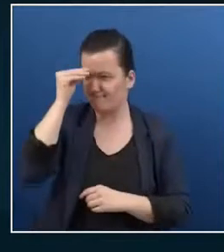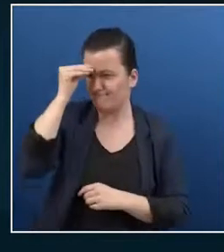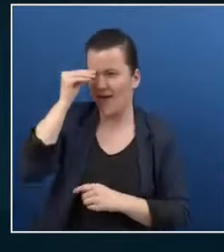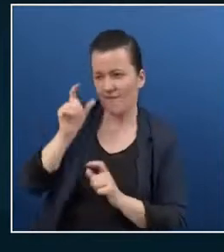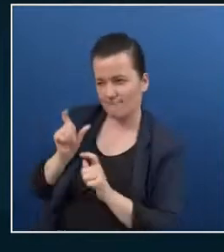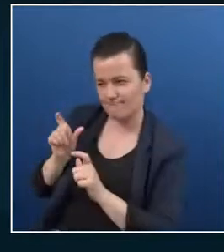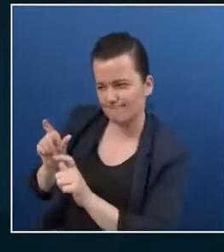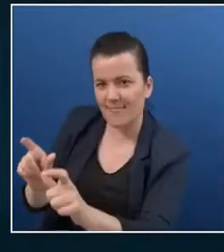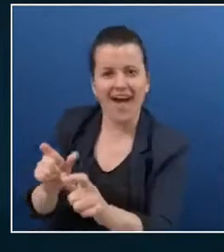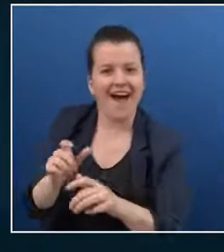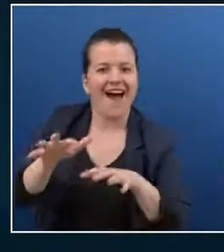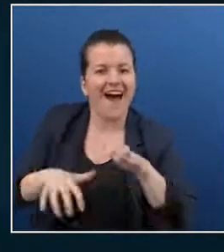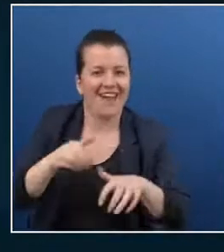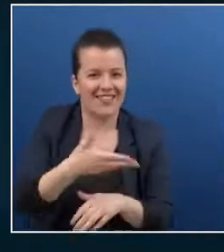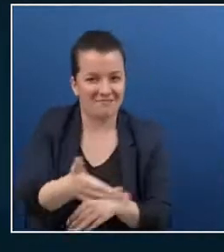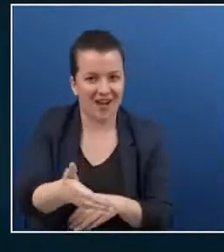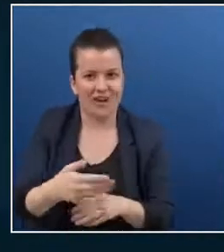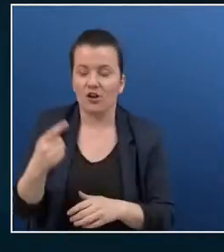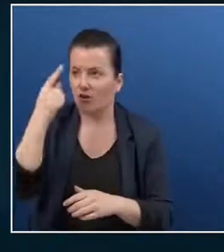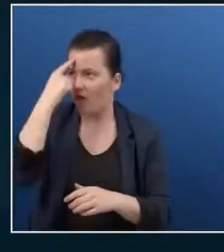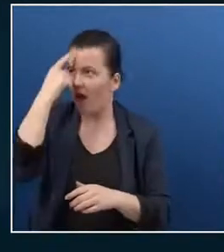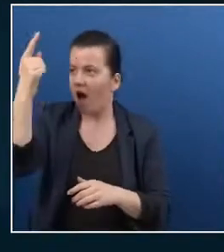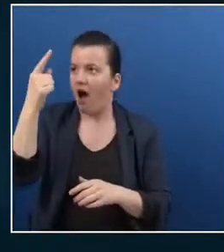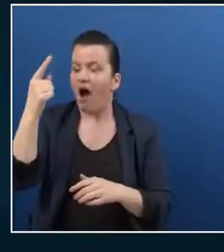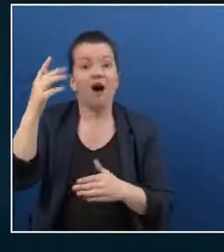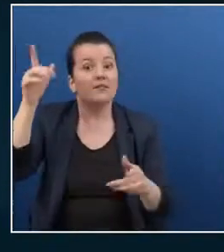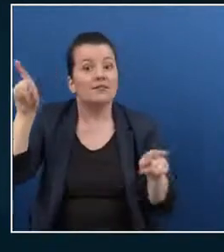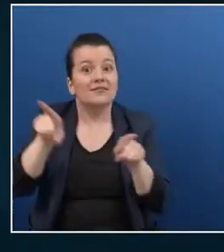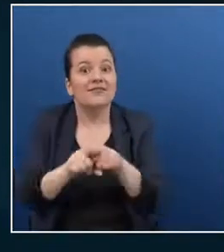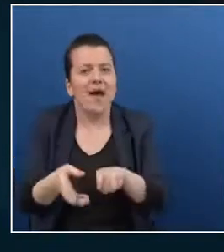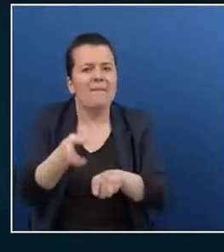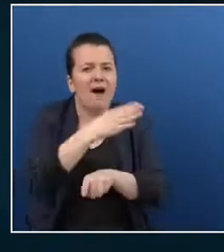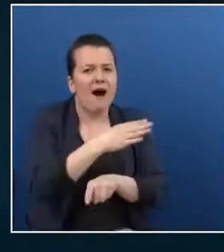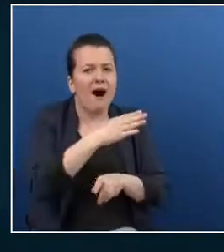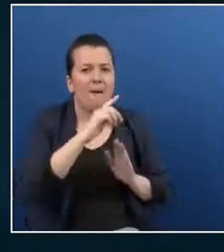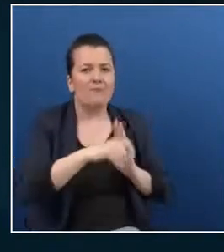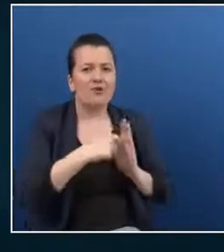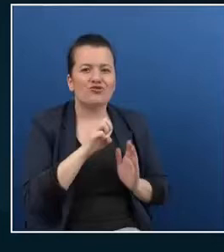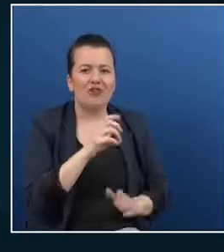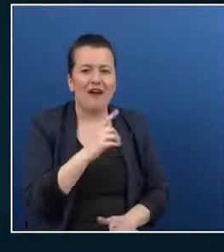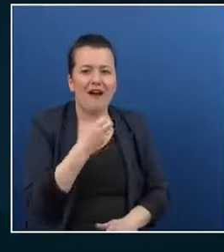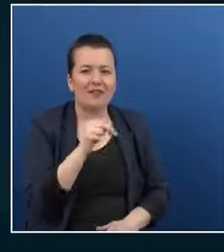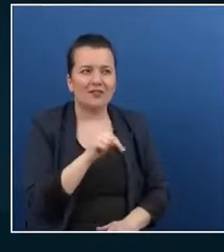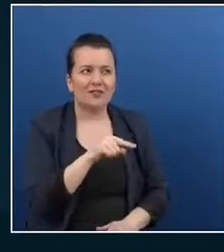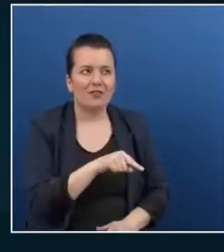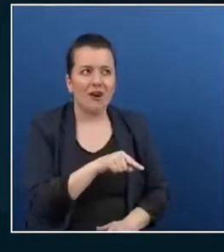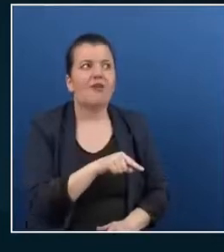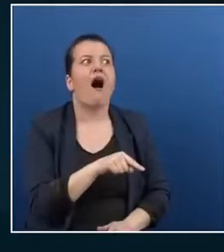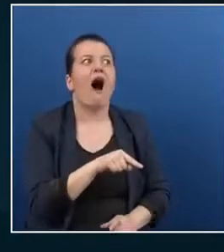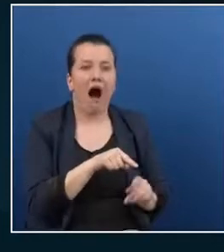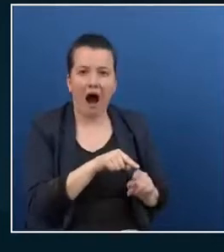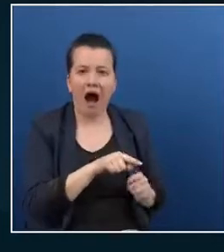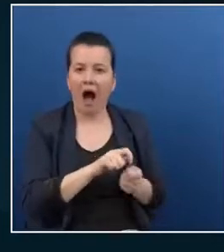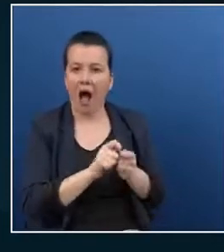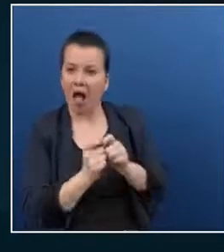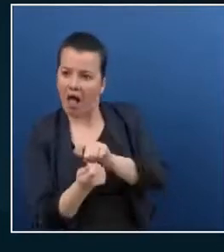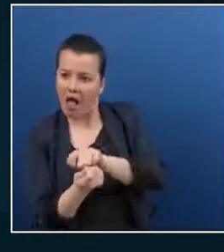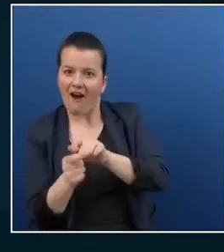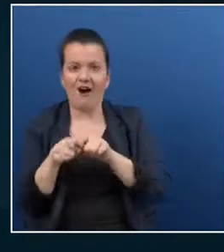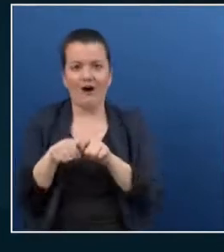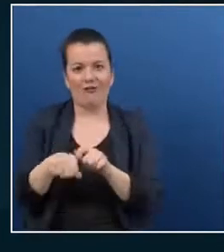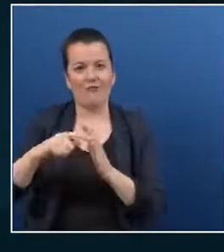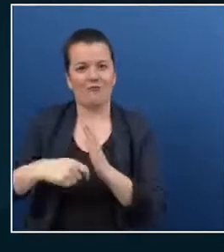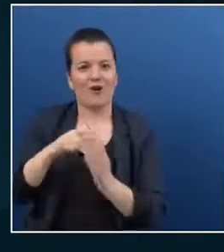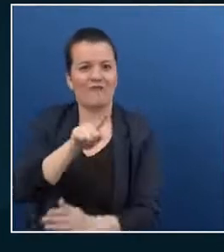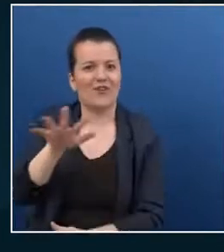case like Project Edison. And I thought, well, what else can the commercial solutioning